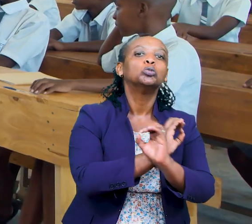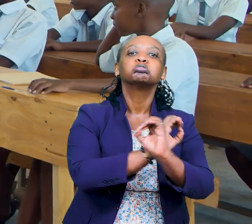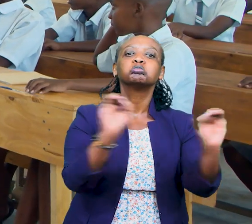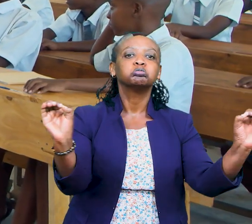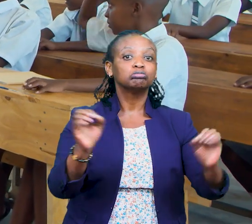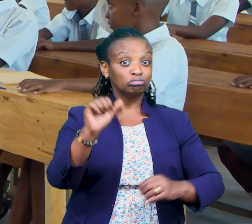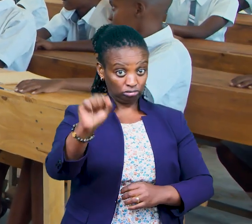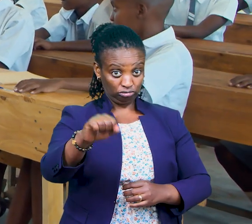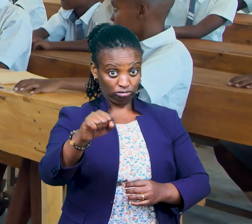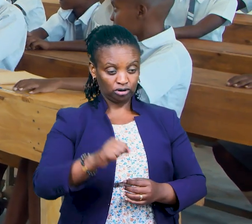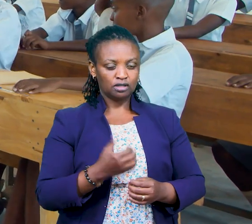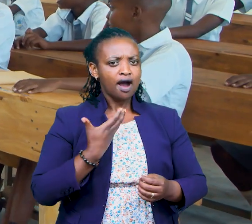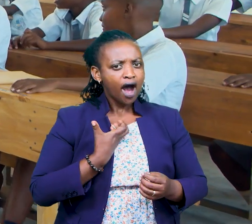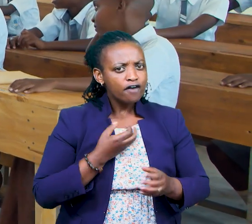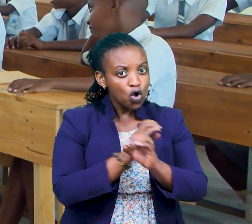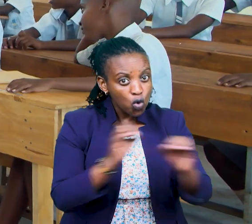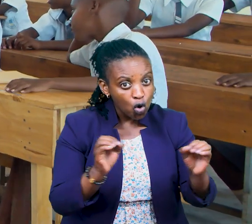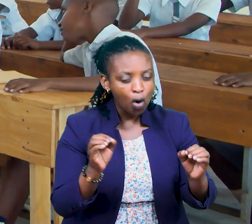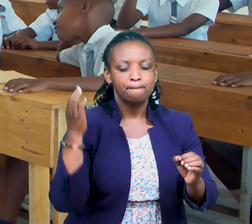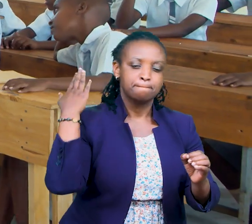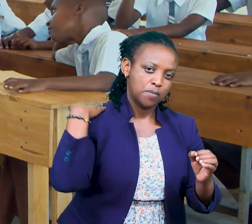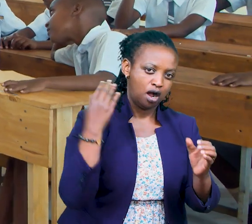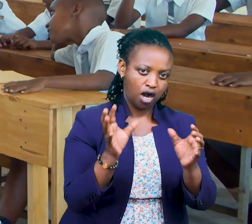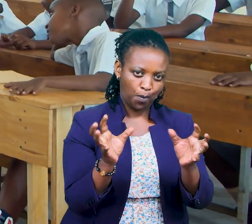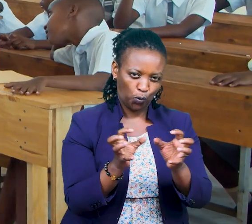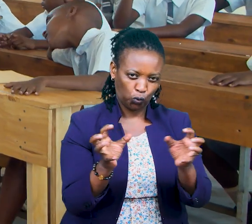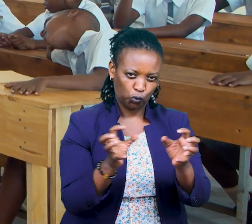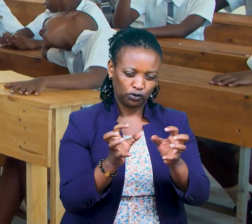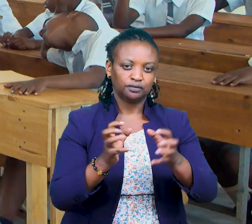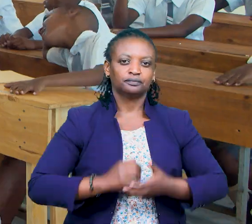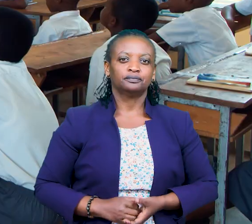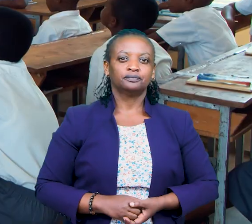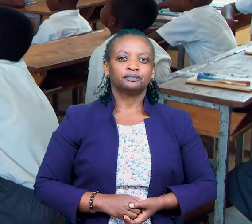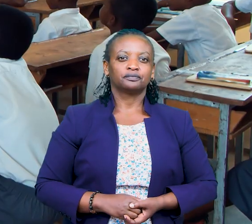backbone. Yes? They don't have a backbone.